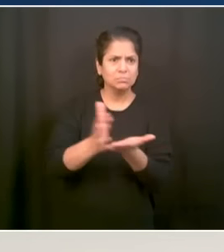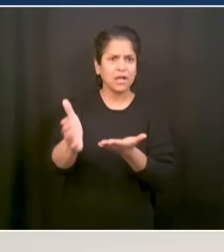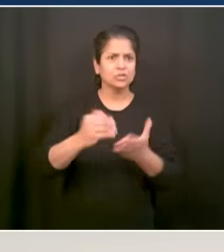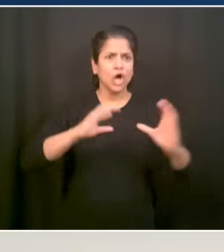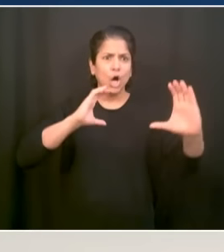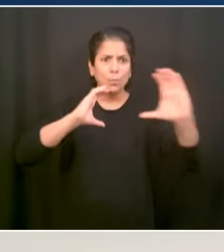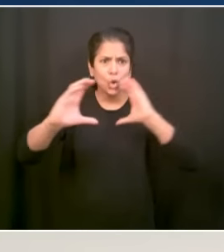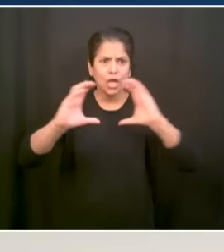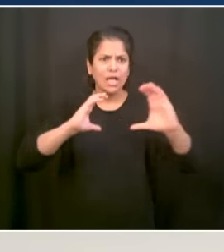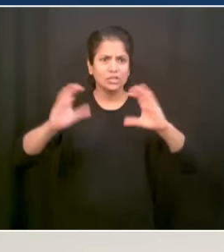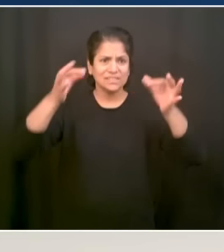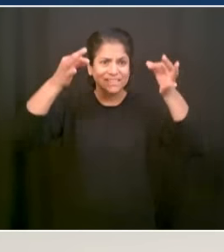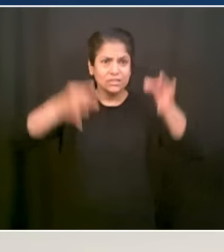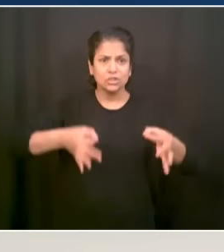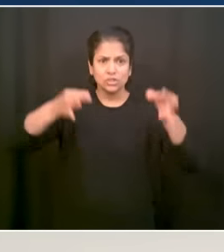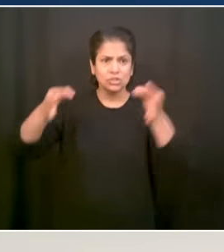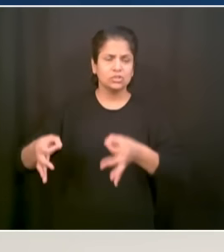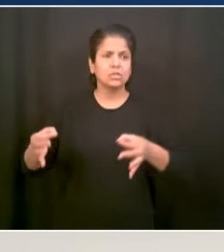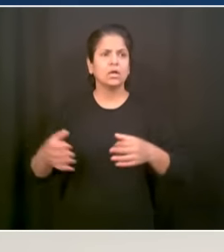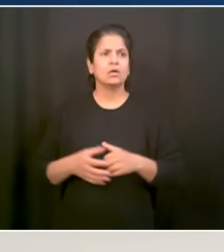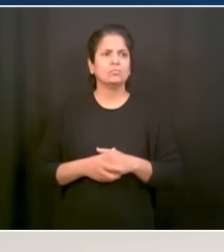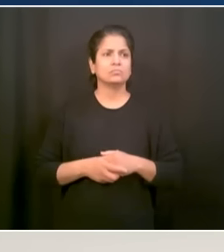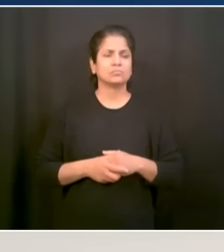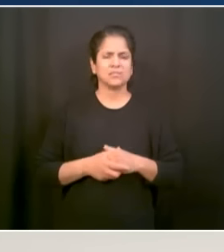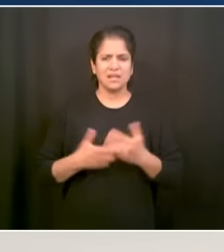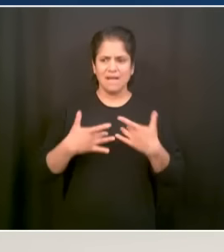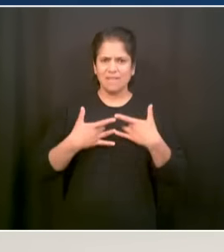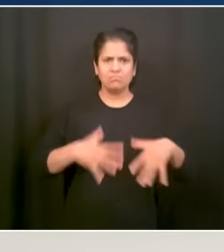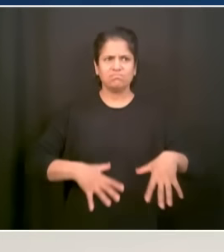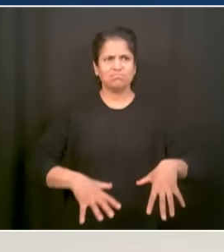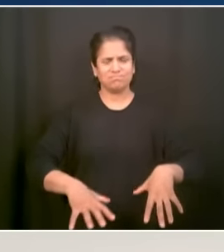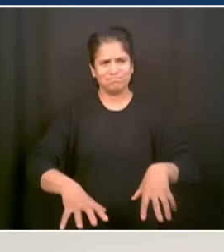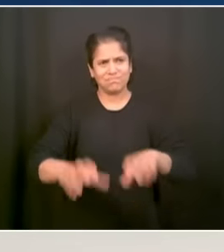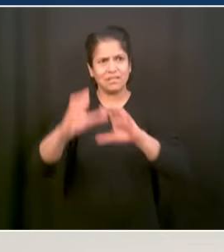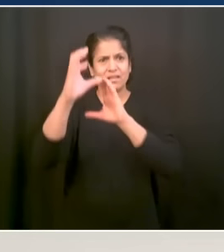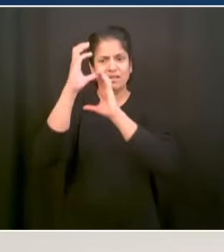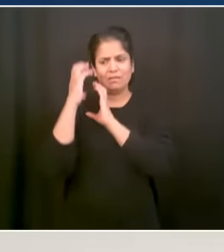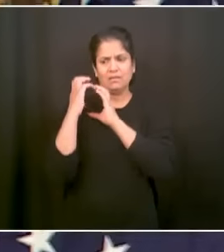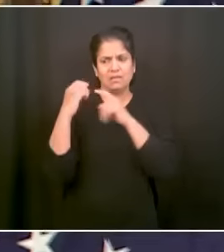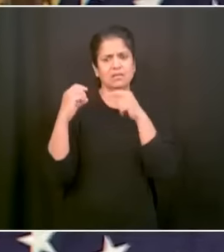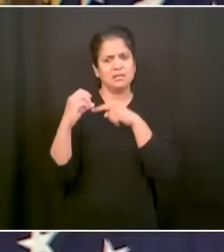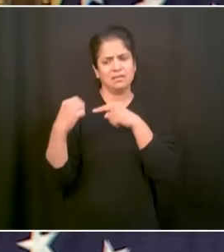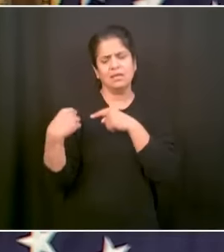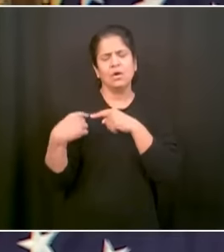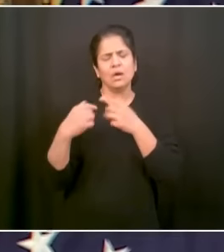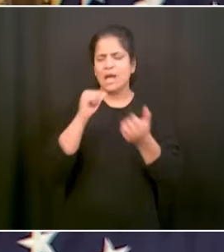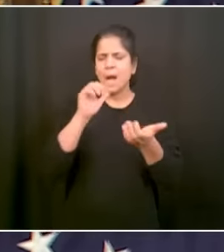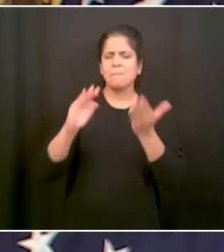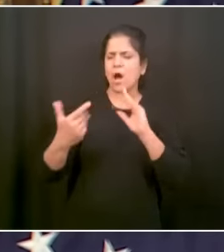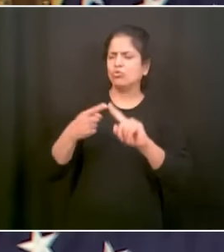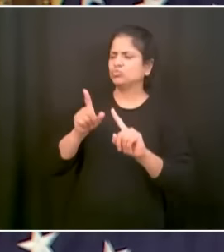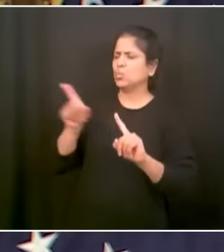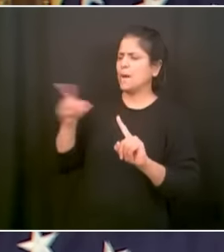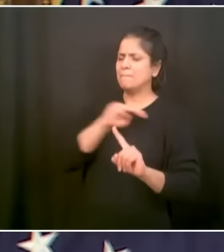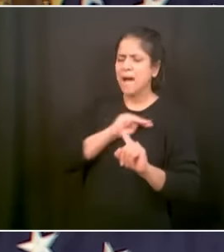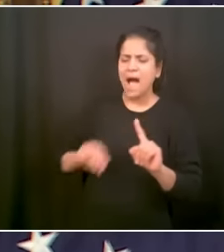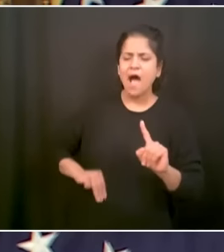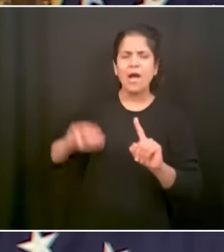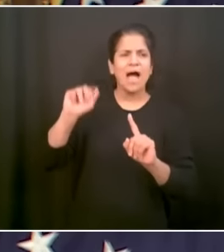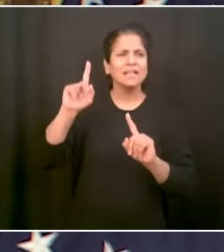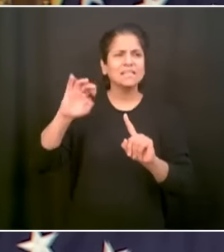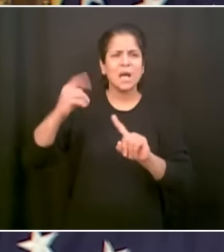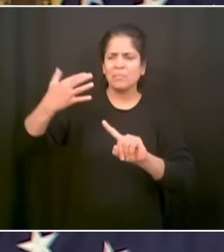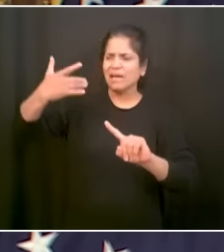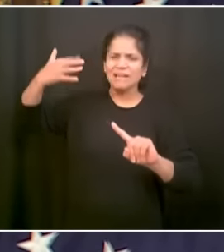have inherited a crisis from the past, New York, but it need not define our future. From this moment of hardship